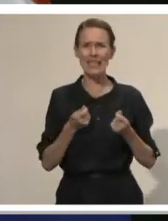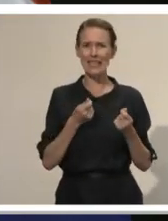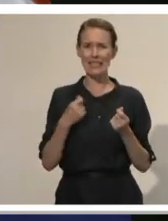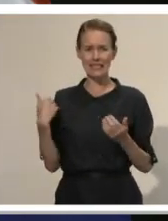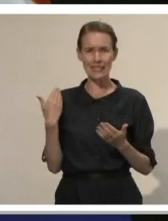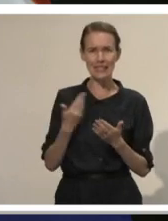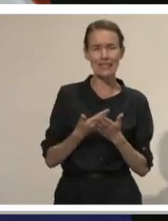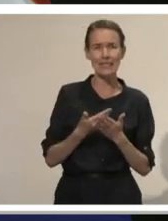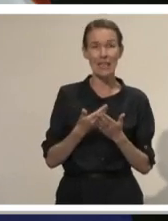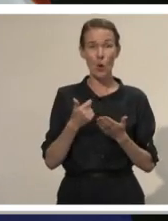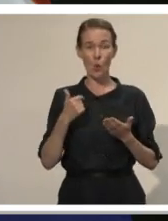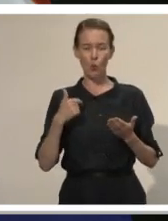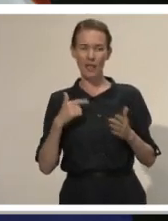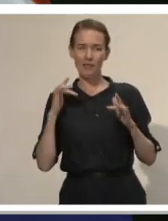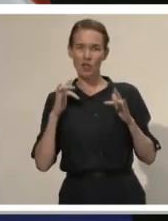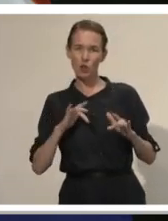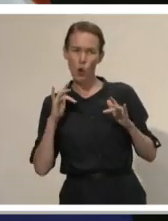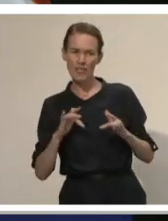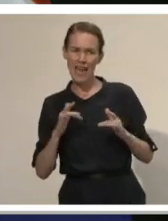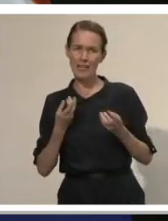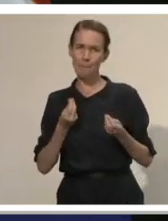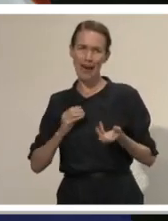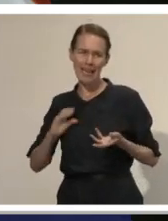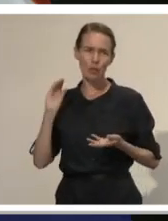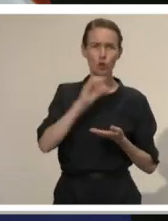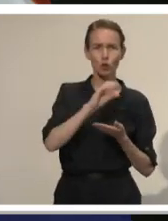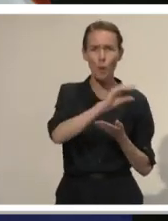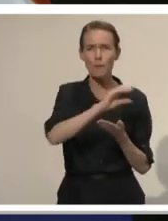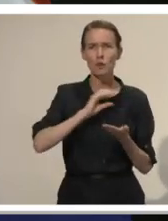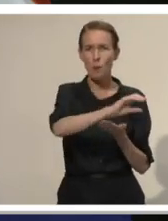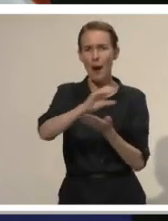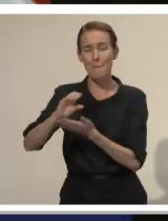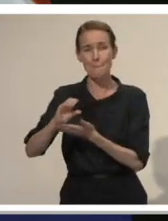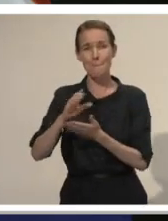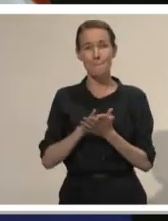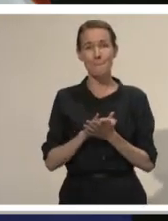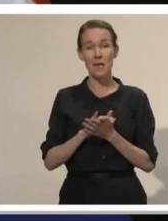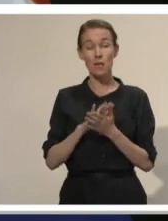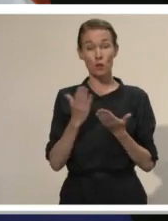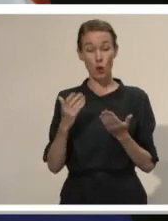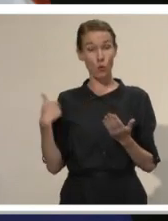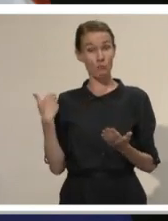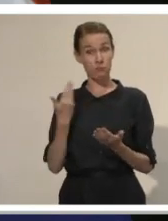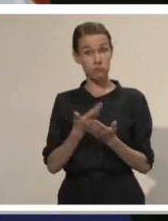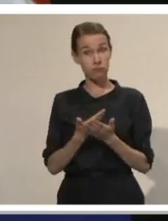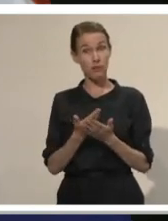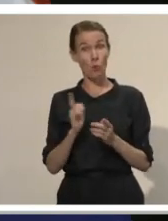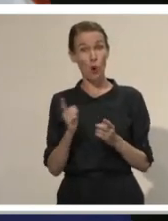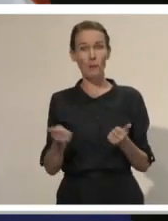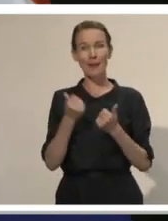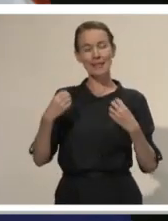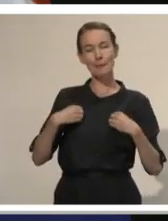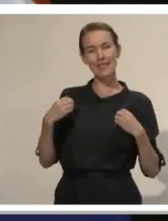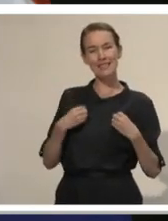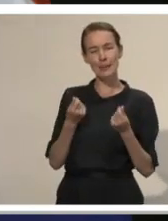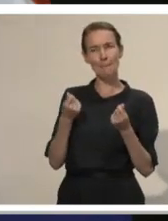country who have lost revenue during the response to COVID-19. What Cabinet has been very careful around is making sure where people